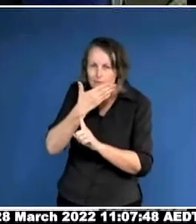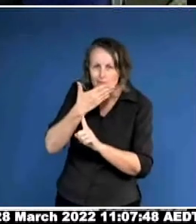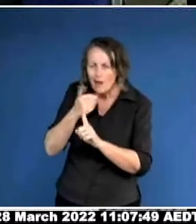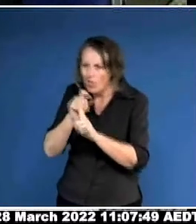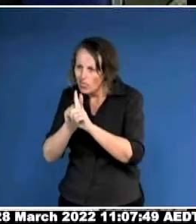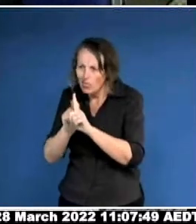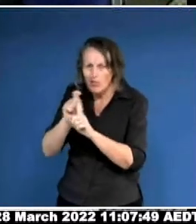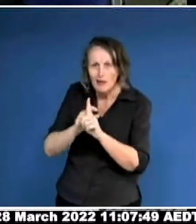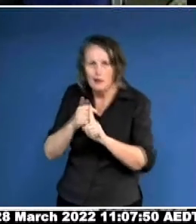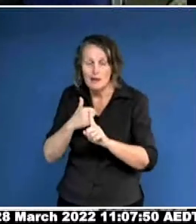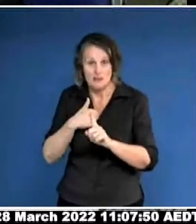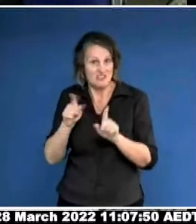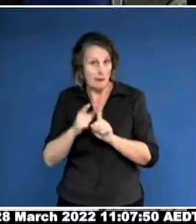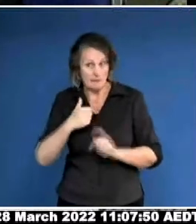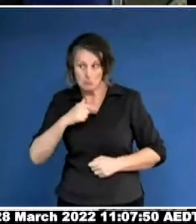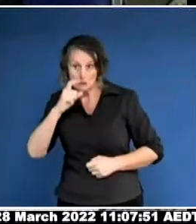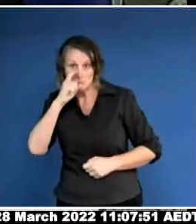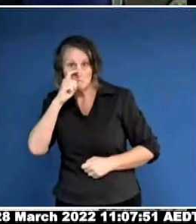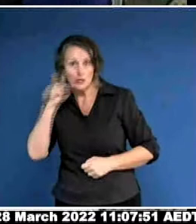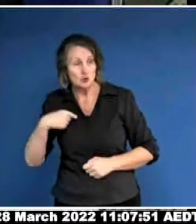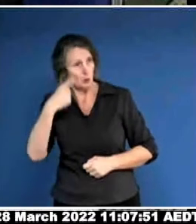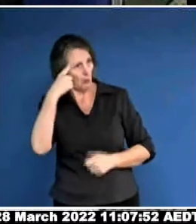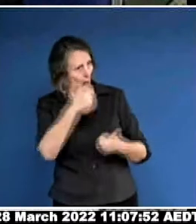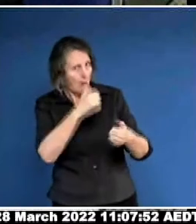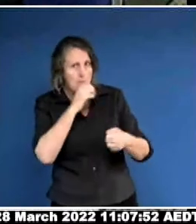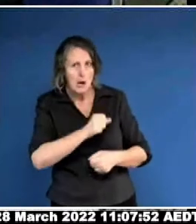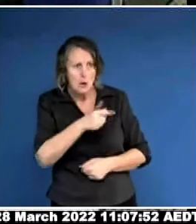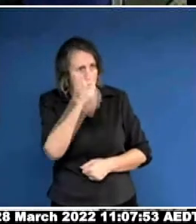My sister thought he was a good guy.